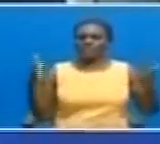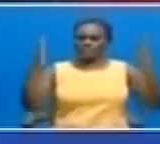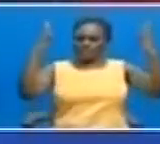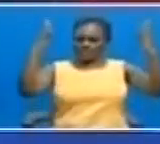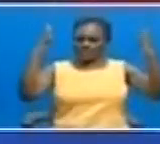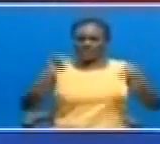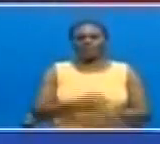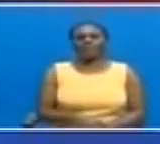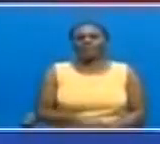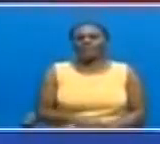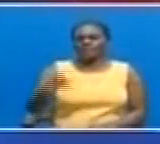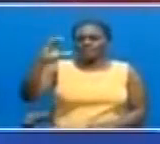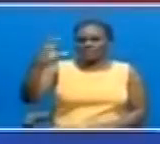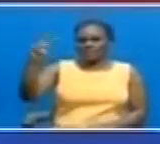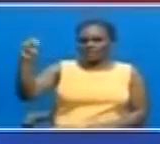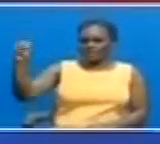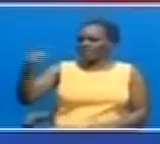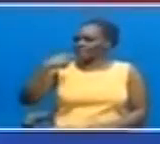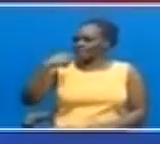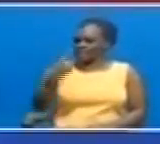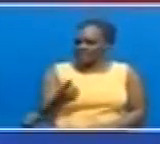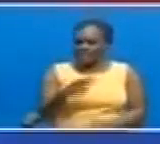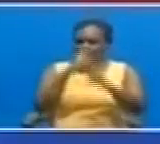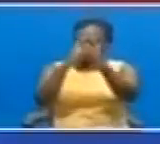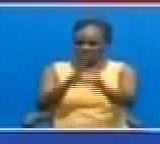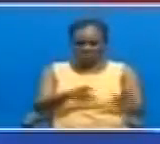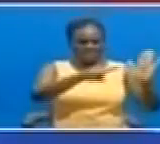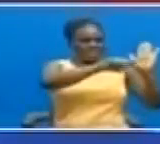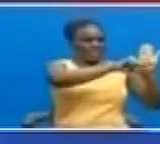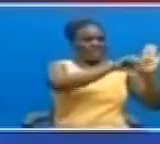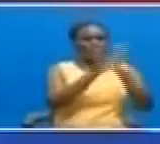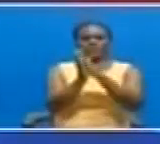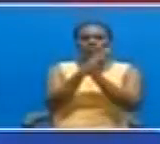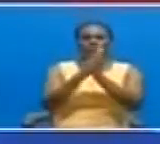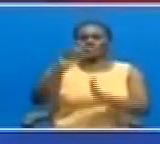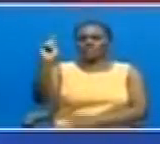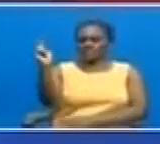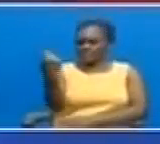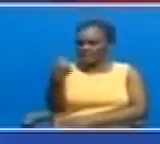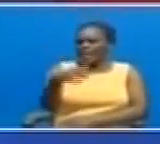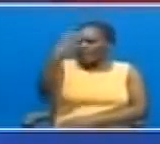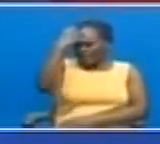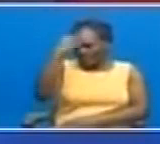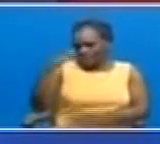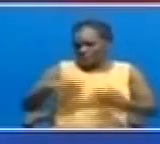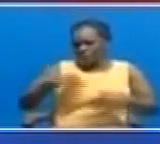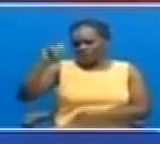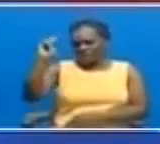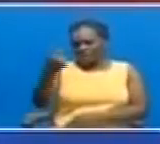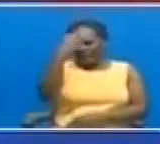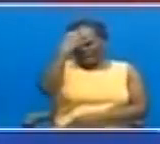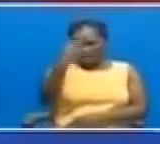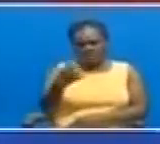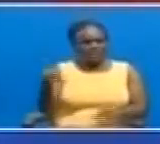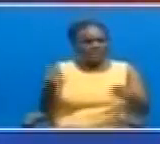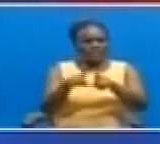event. CNN has repeatedly reported negative stories on Kenya, earning the wrath of Kenyans, such as businessman